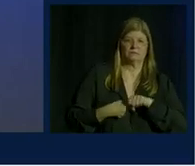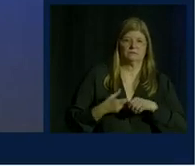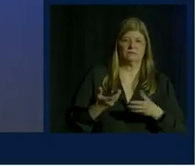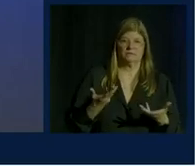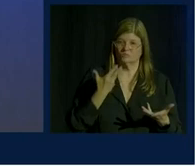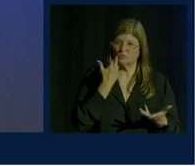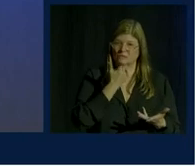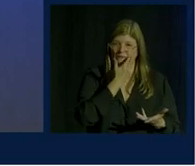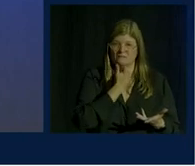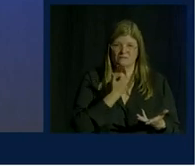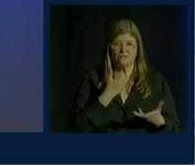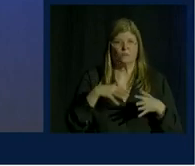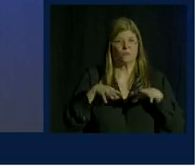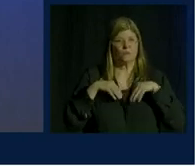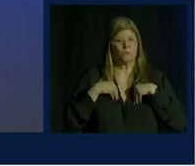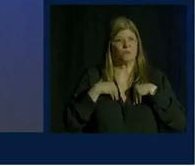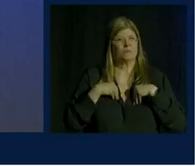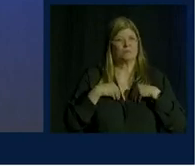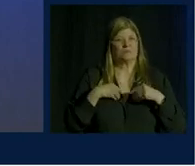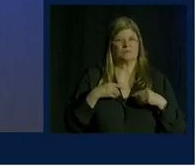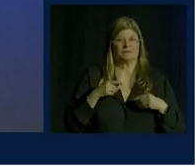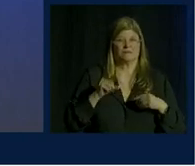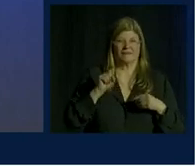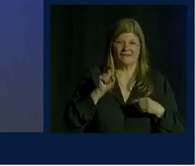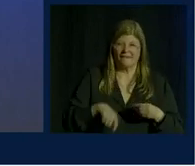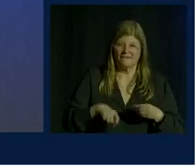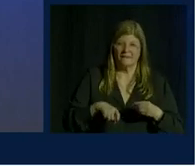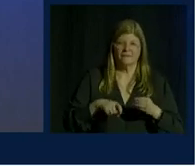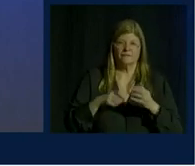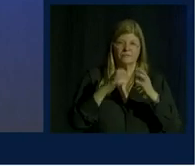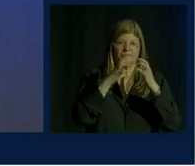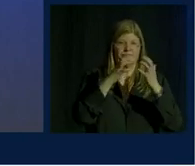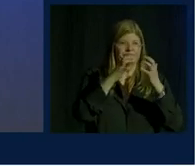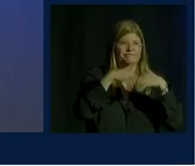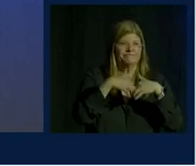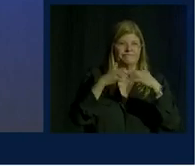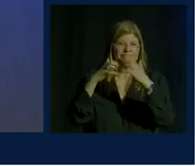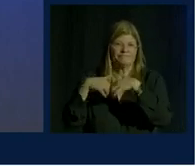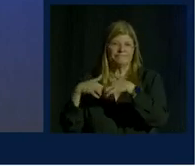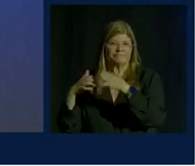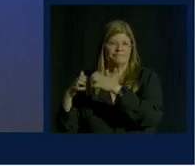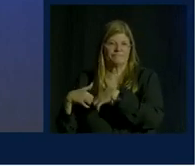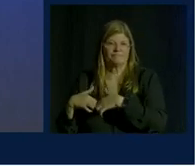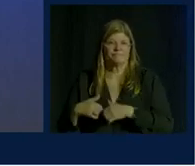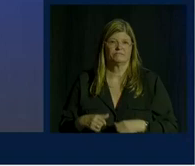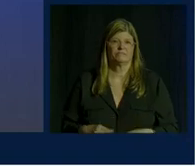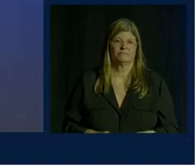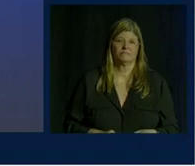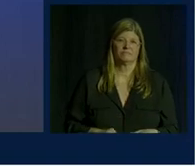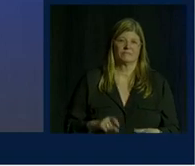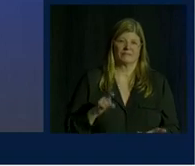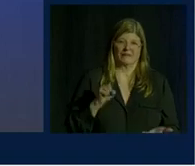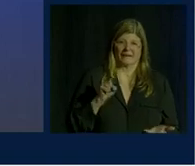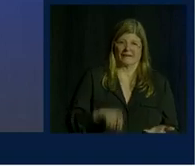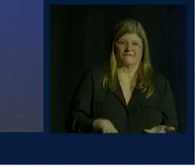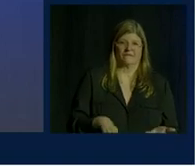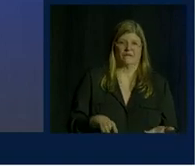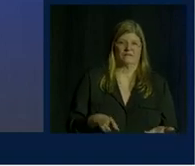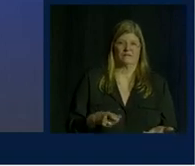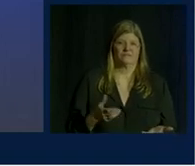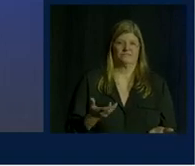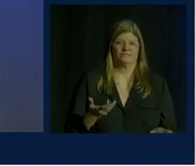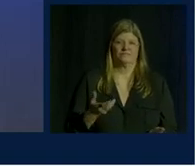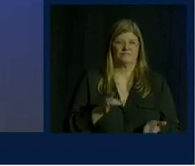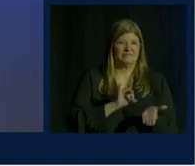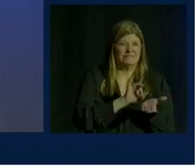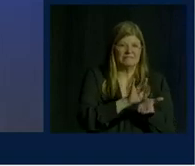off the majority of our staff at the beginning of the pandemic. And one of the things that we really wanted to do with DC.gov was get